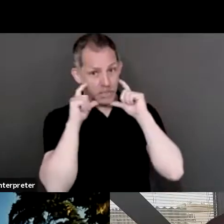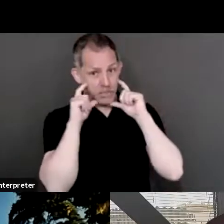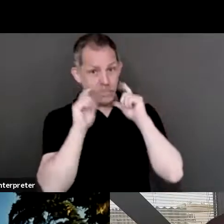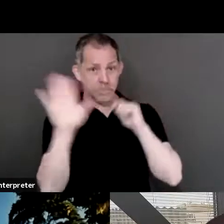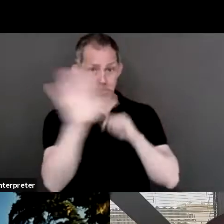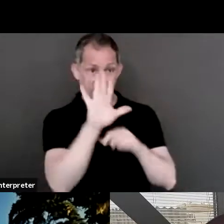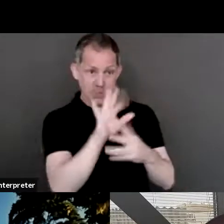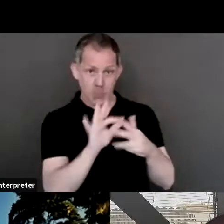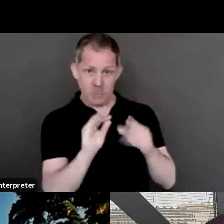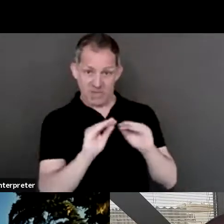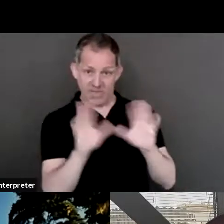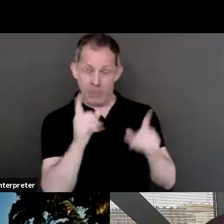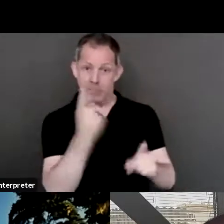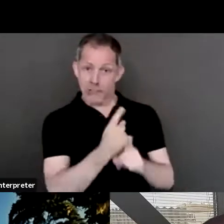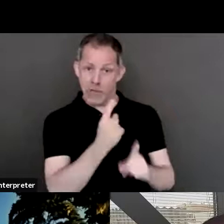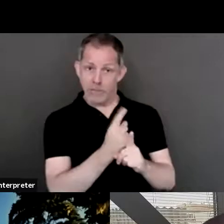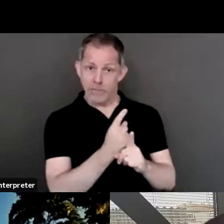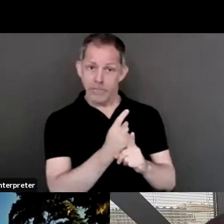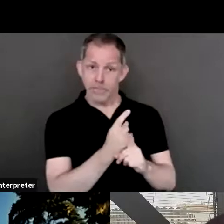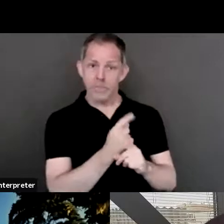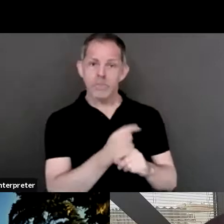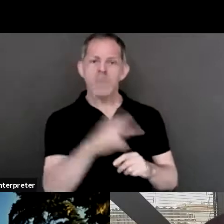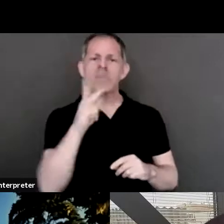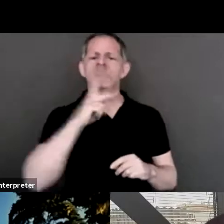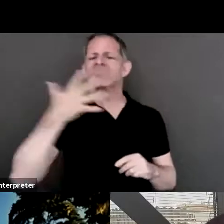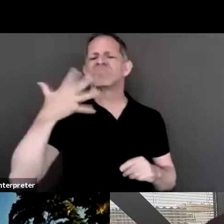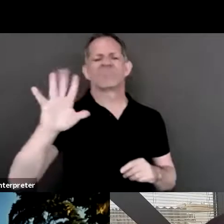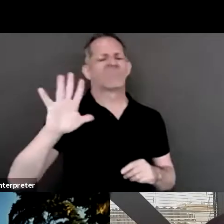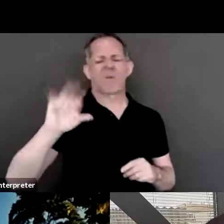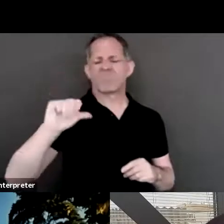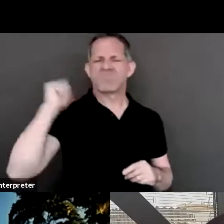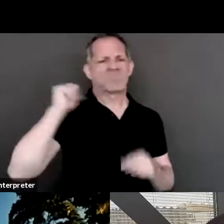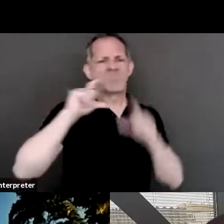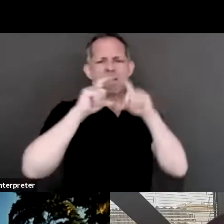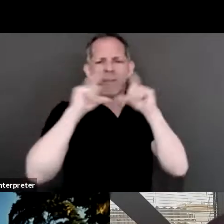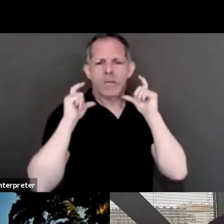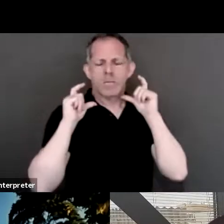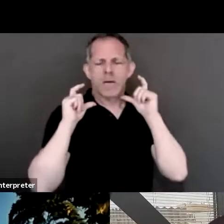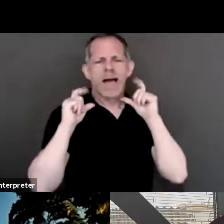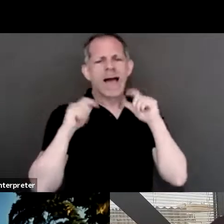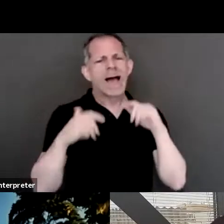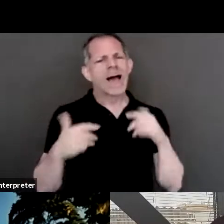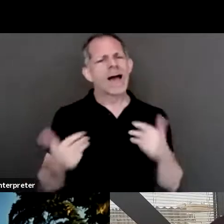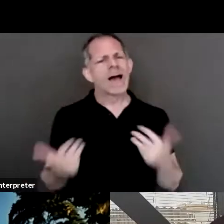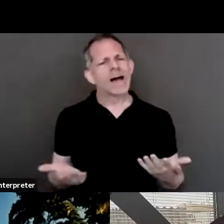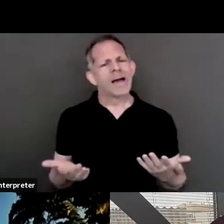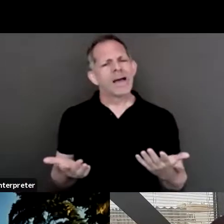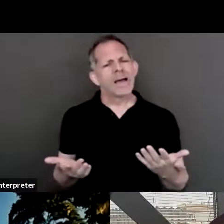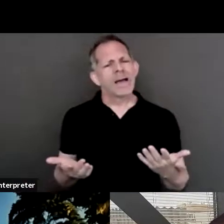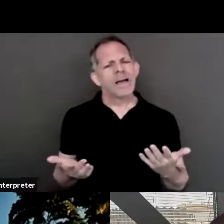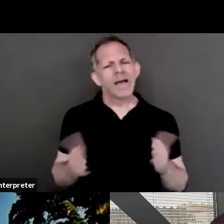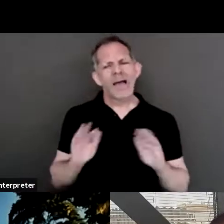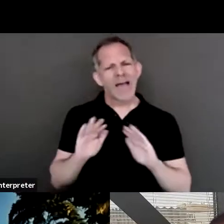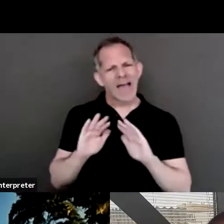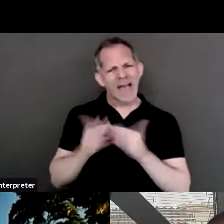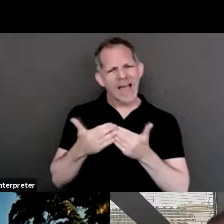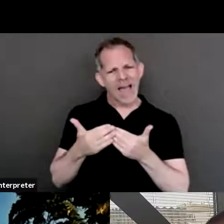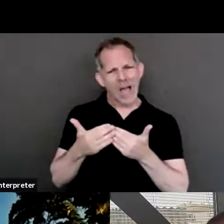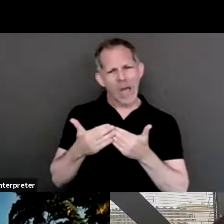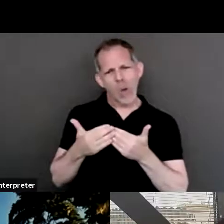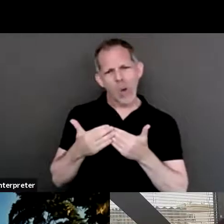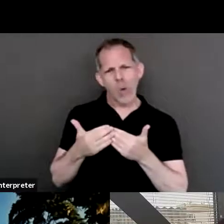vigorously opposed masks. How do we keep the debate civil as we reopen? So we're